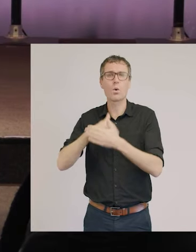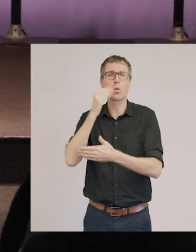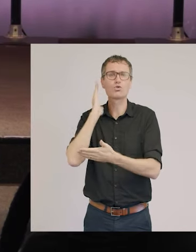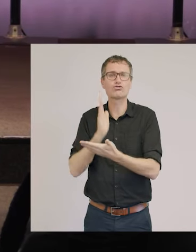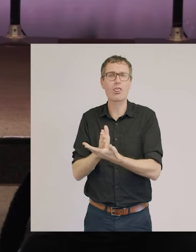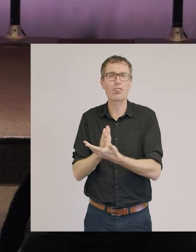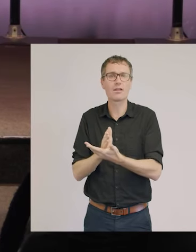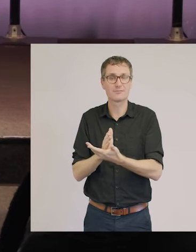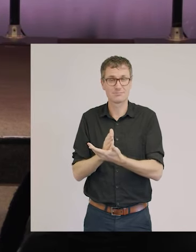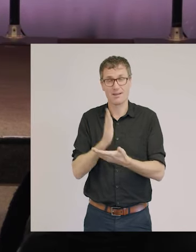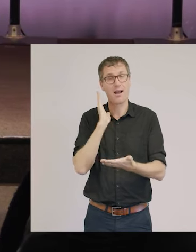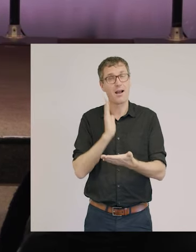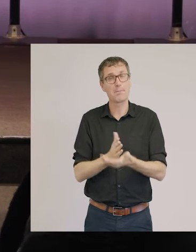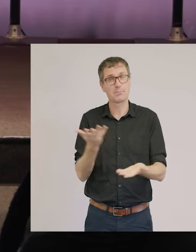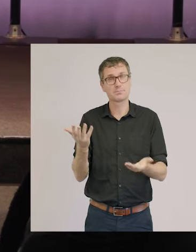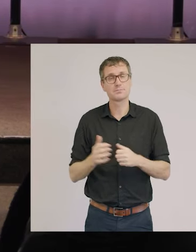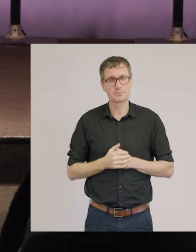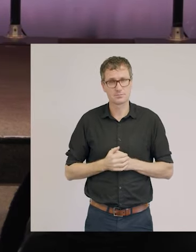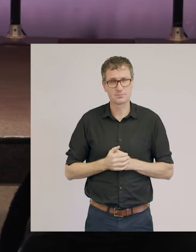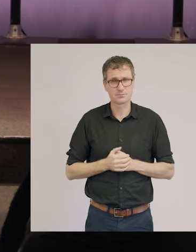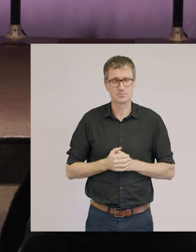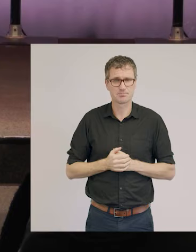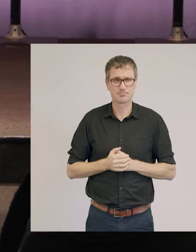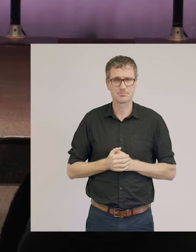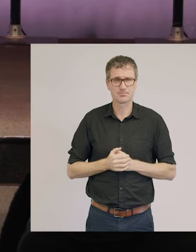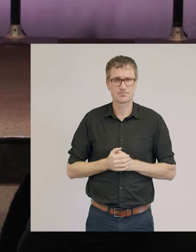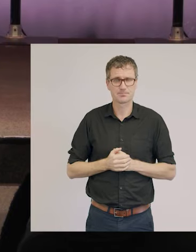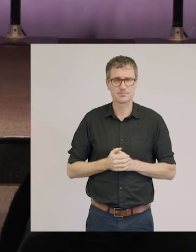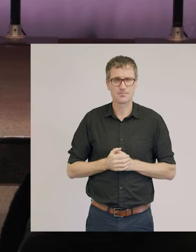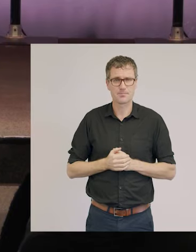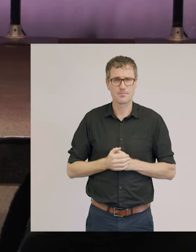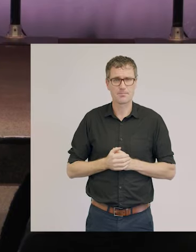all breathing out lots of truth. That's a bit of an understatement, really.